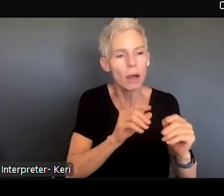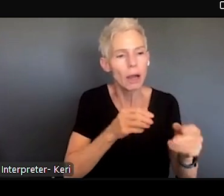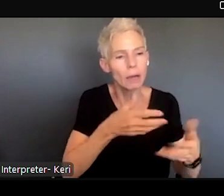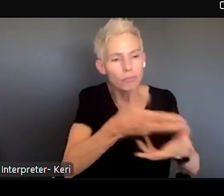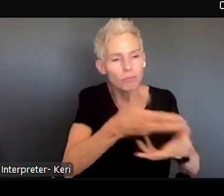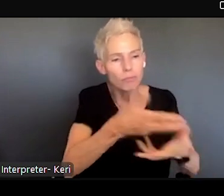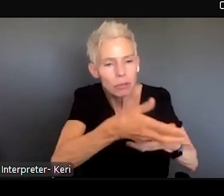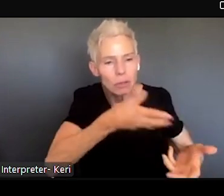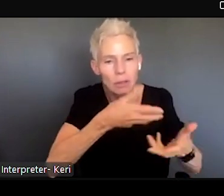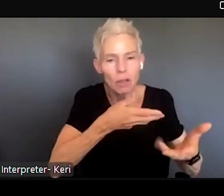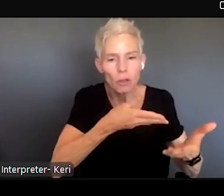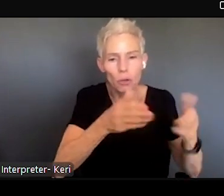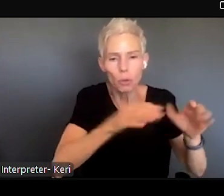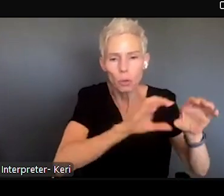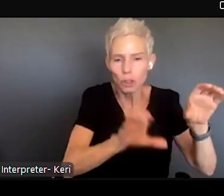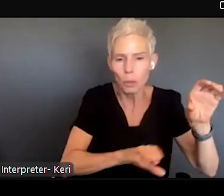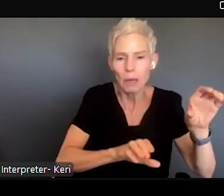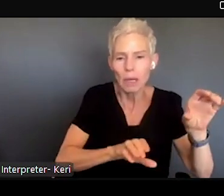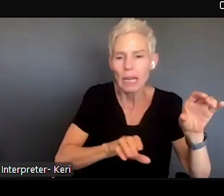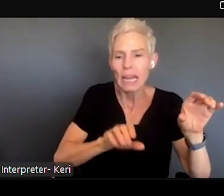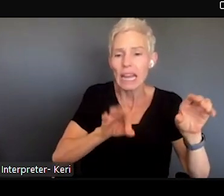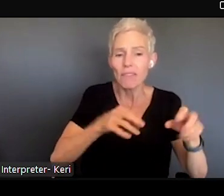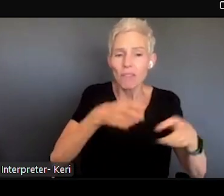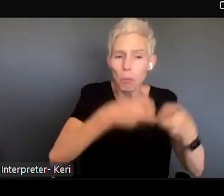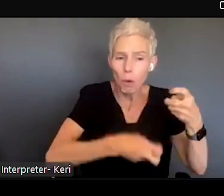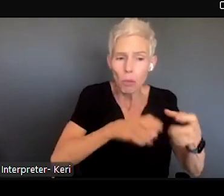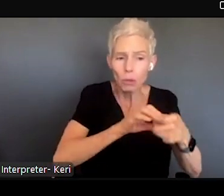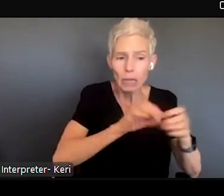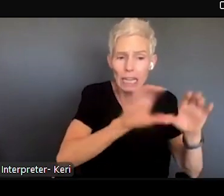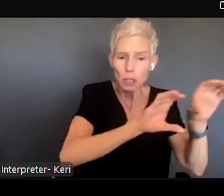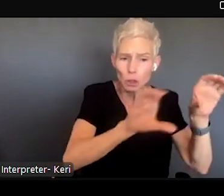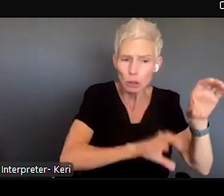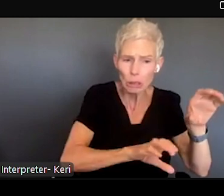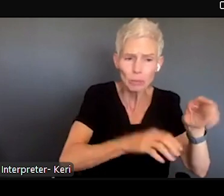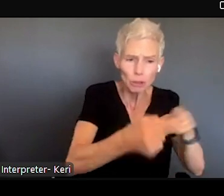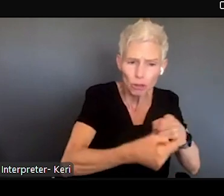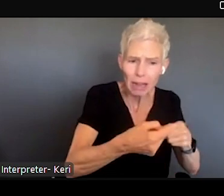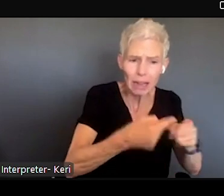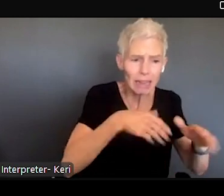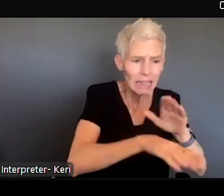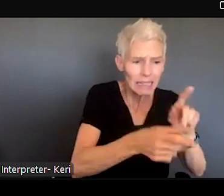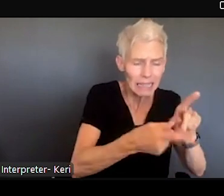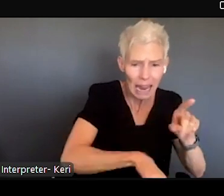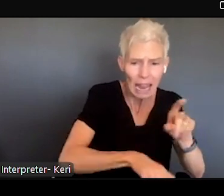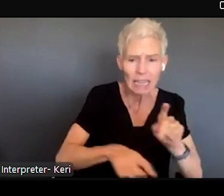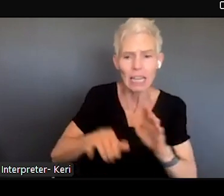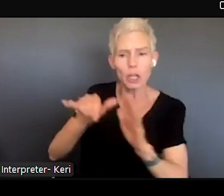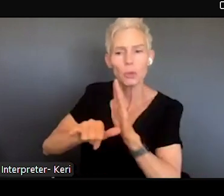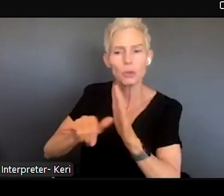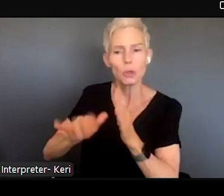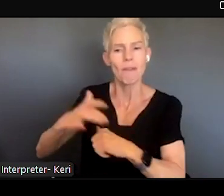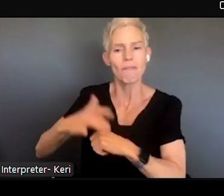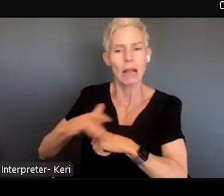to live stream because of an issue with Zoom, it is available. So great.